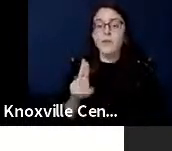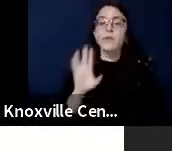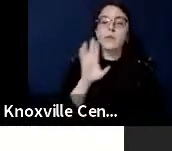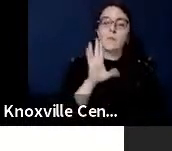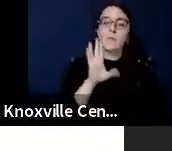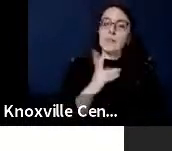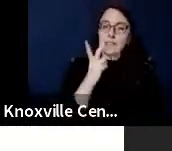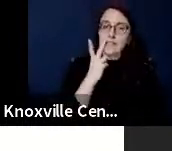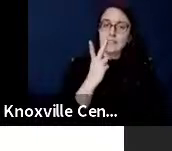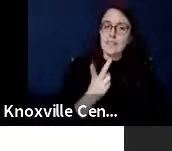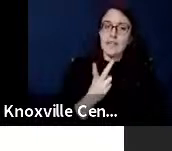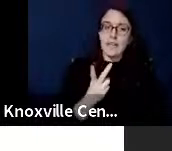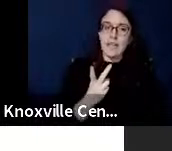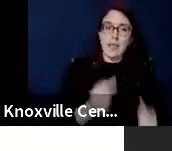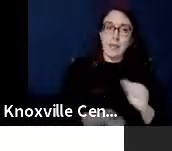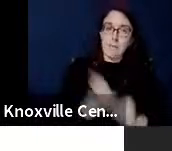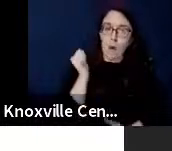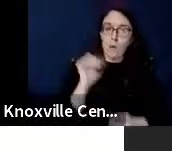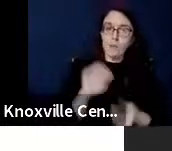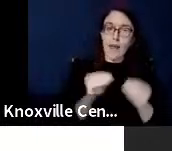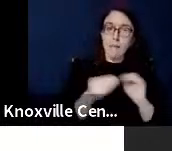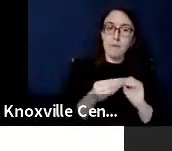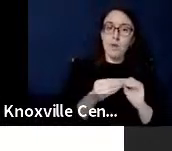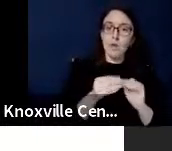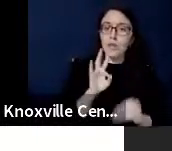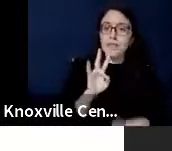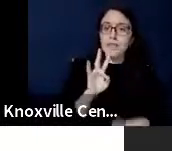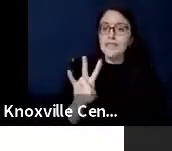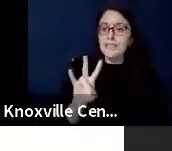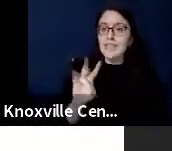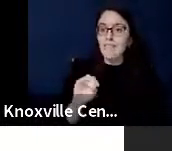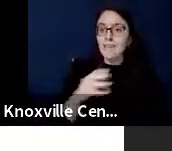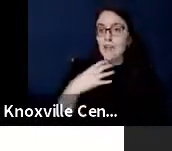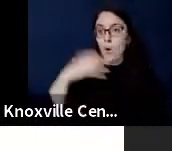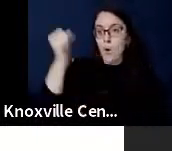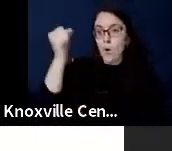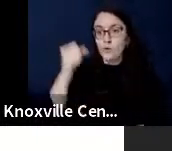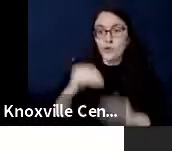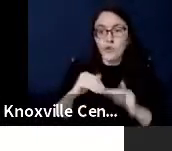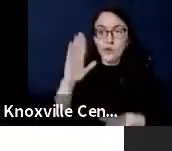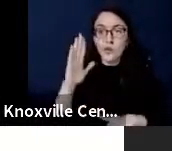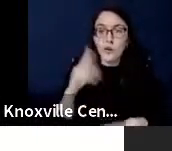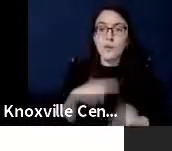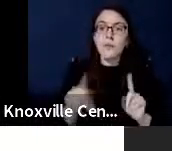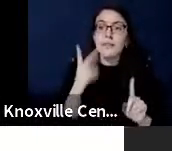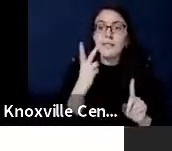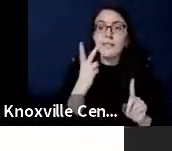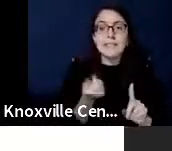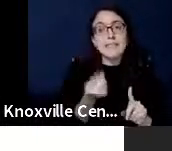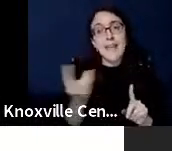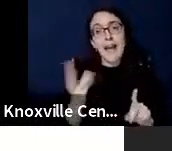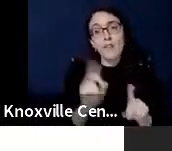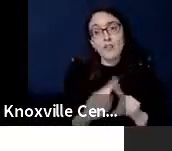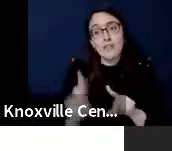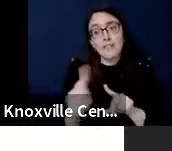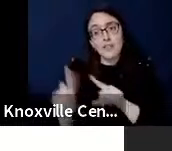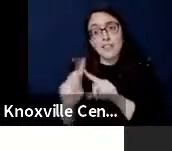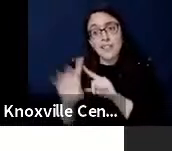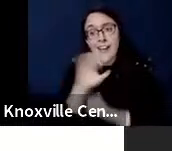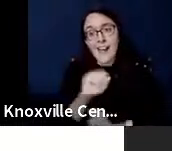see the highest number in 70 and older, you see several different decades of age